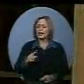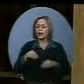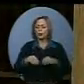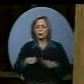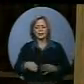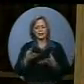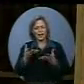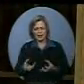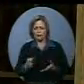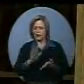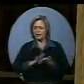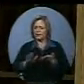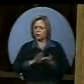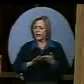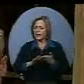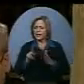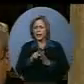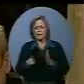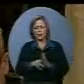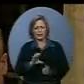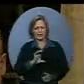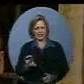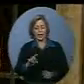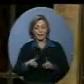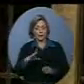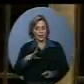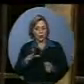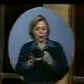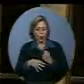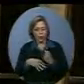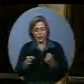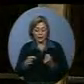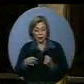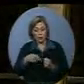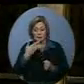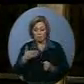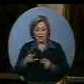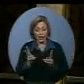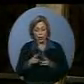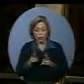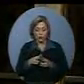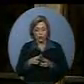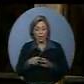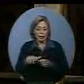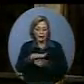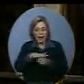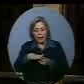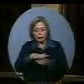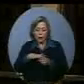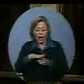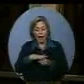to clean up Canadian politics. There is a well-known con man in the Prime Minister's circle.